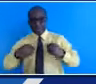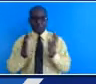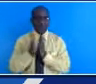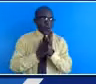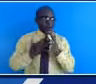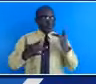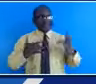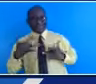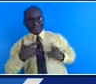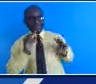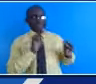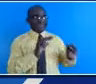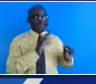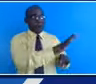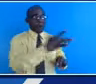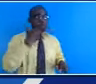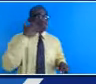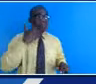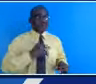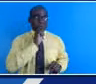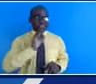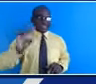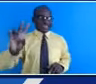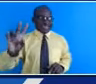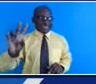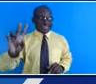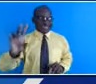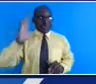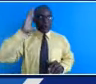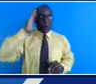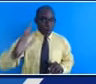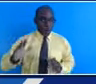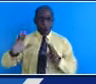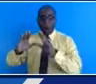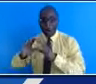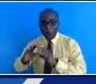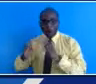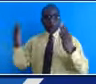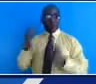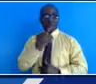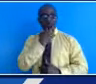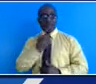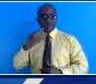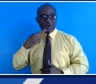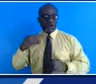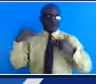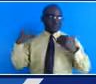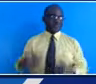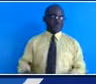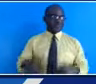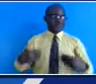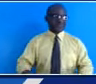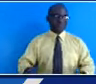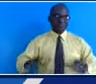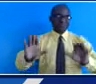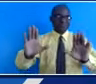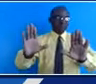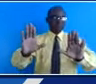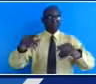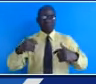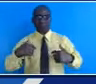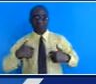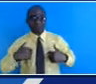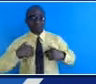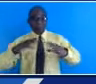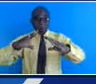back, the idea that we're going to be able to serve our communities again. My restaurant is in Dobbs Ferry called The Rarebit. I grew up in Dobbs